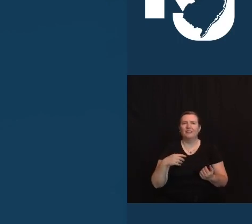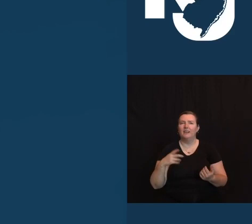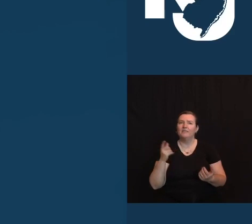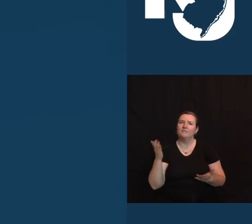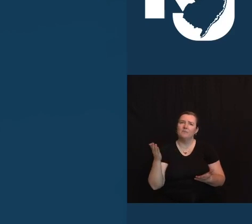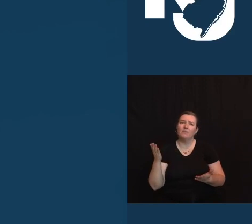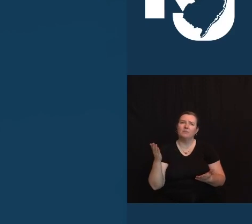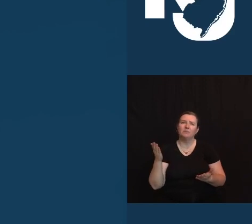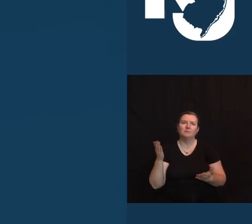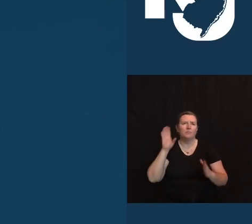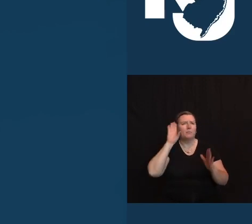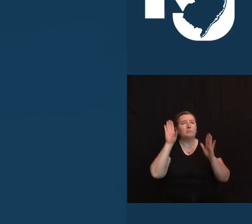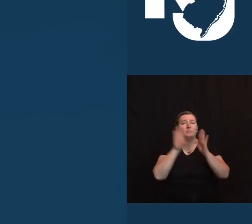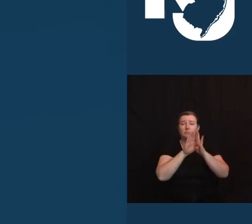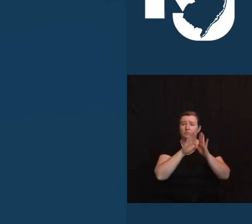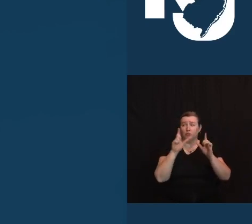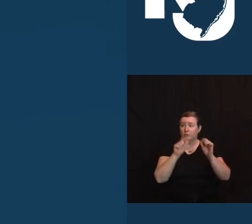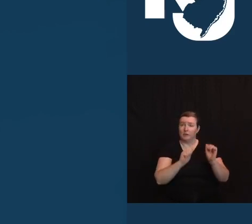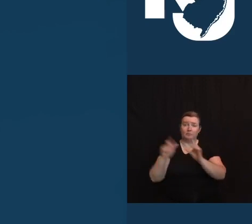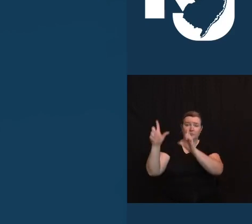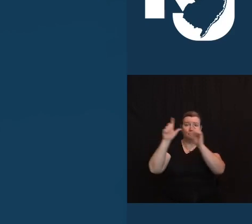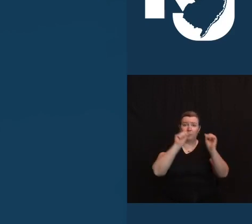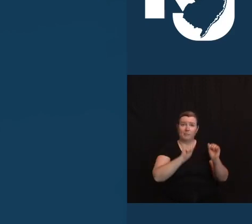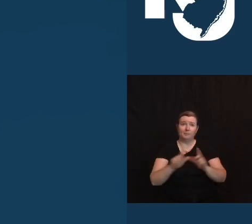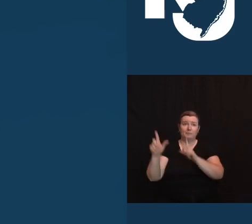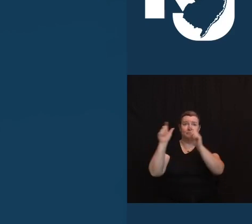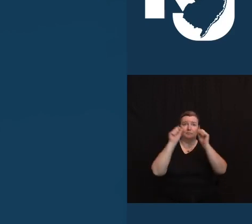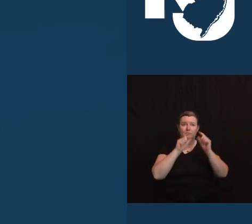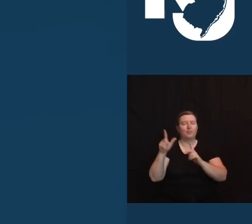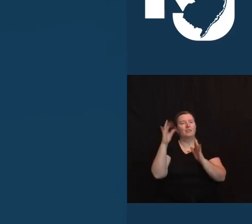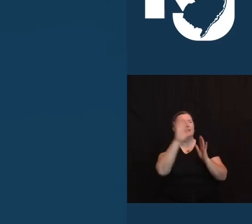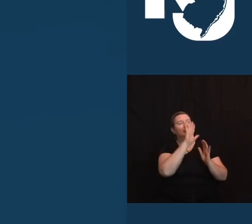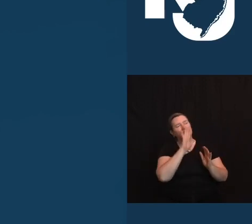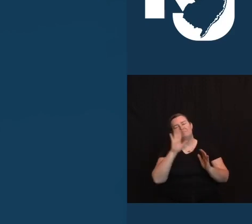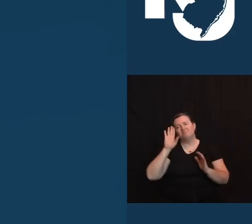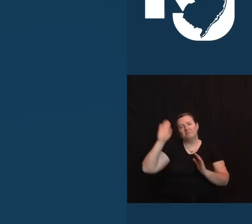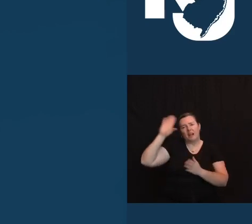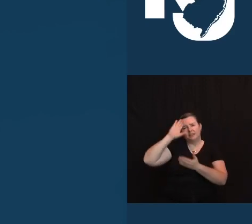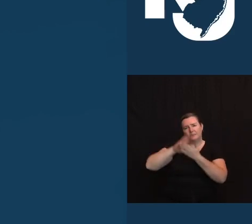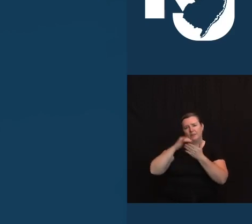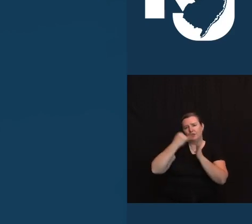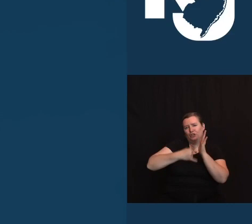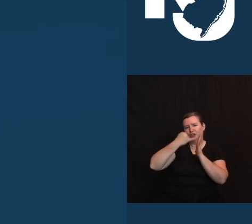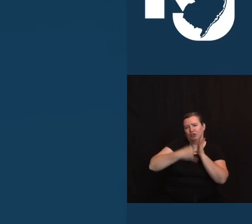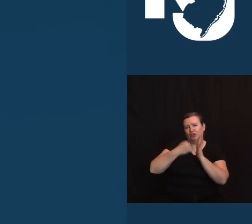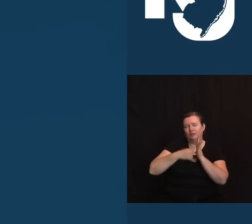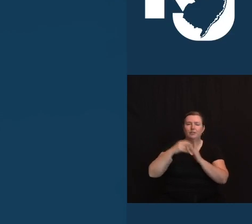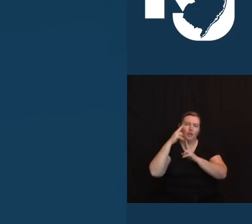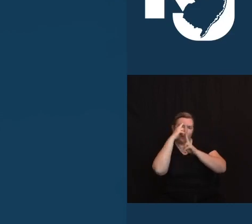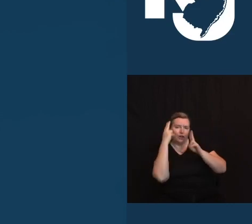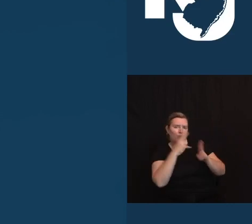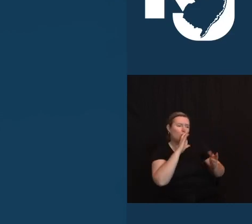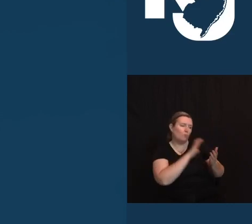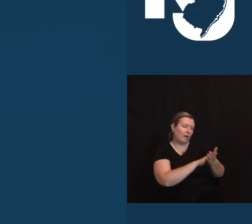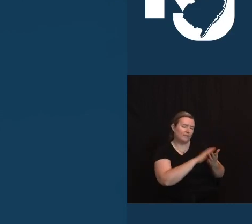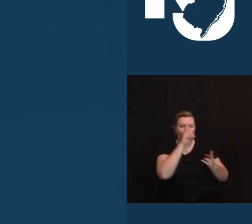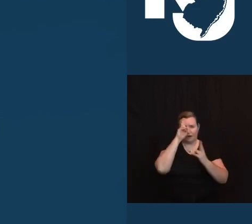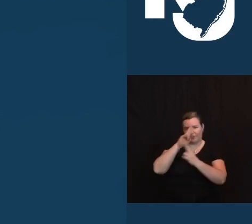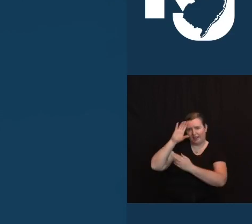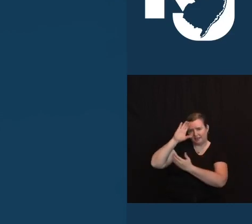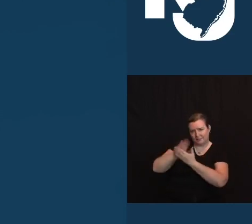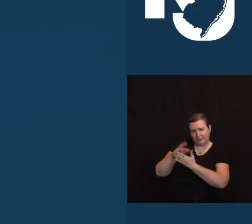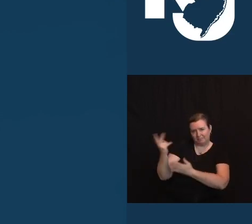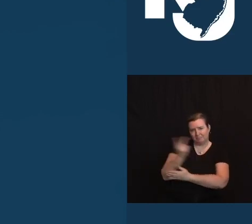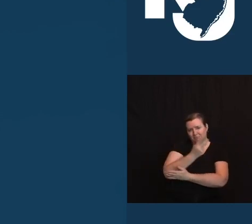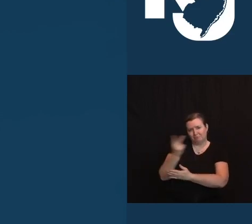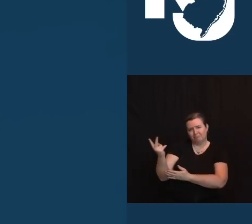Al's art. So the homage to her for the cello and to him for the art selections. Extraordinary.